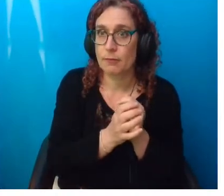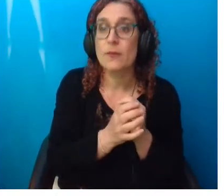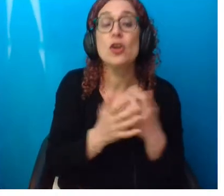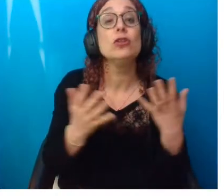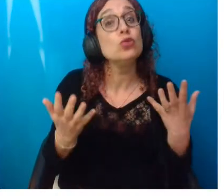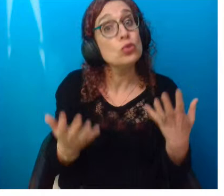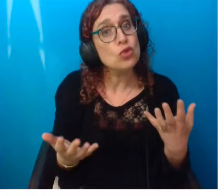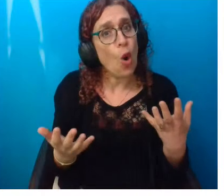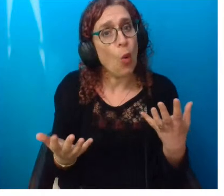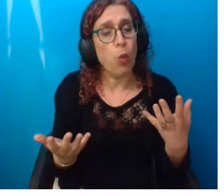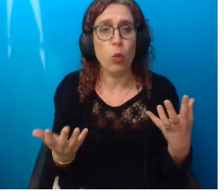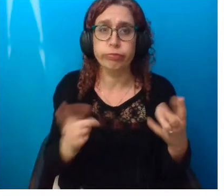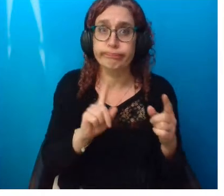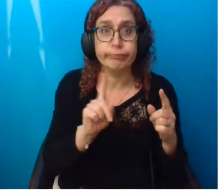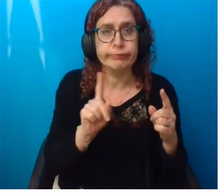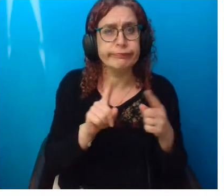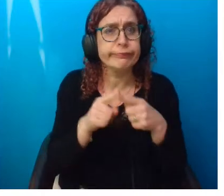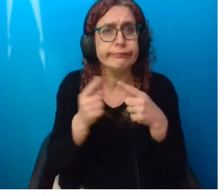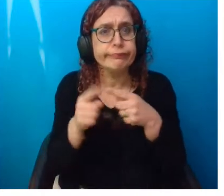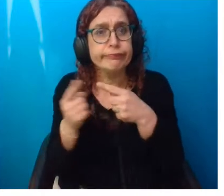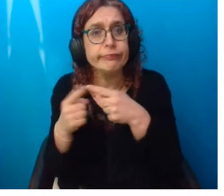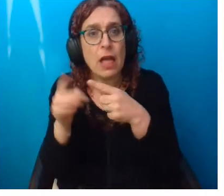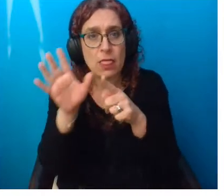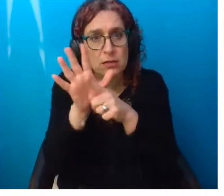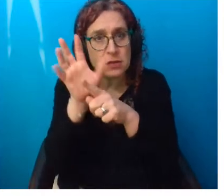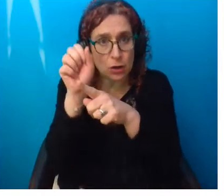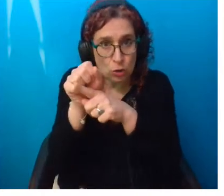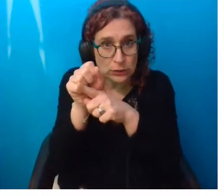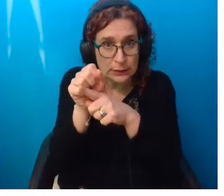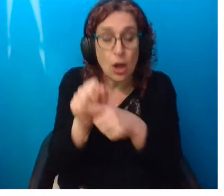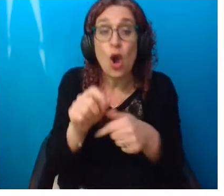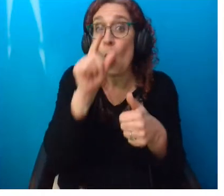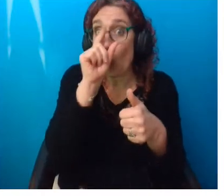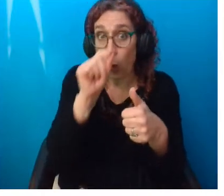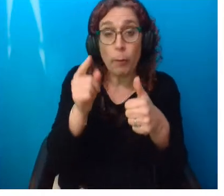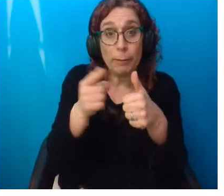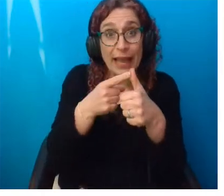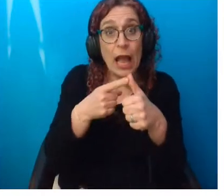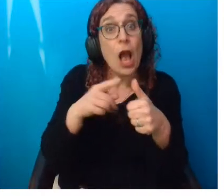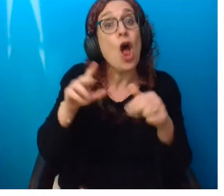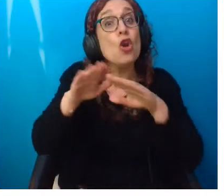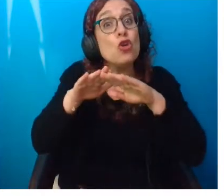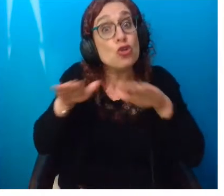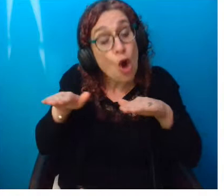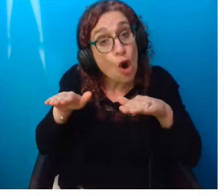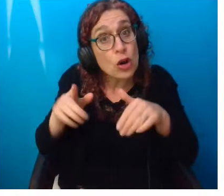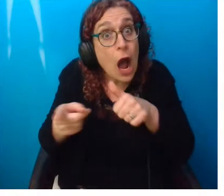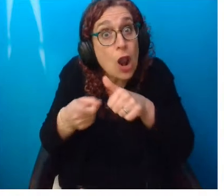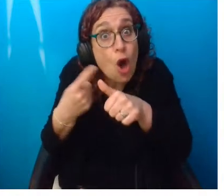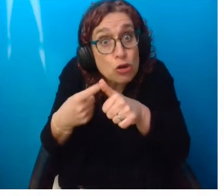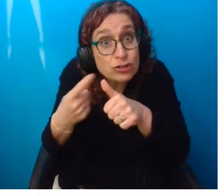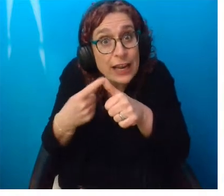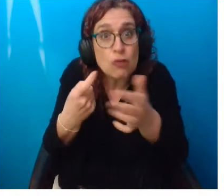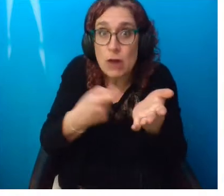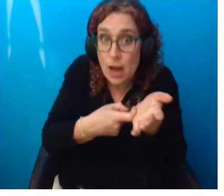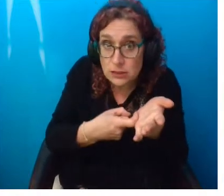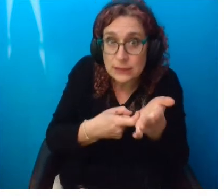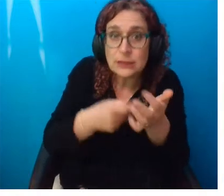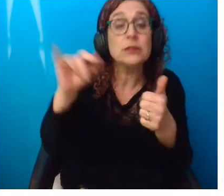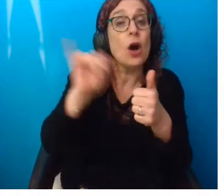the differential diagnoses. And they include a non-allergic rhinitis, they include a chronic